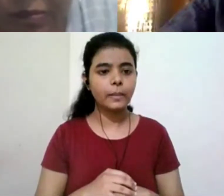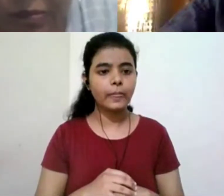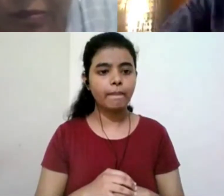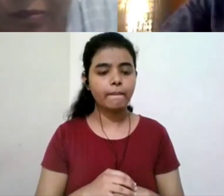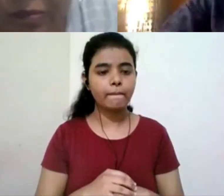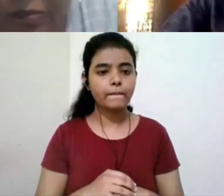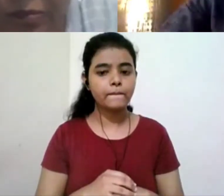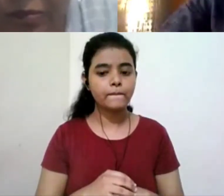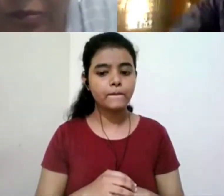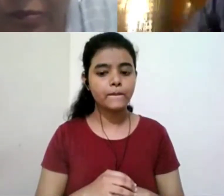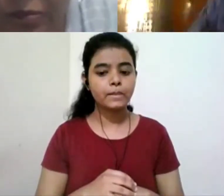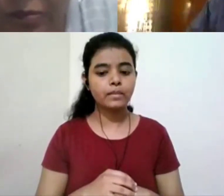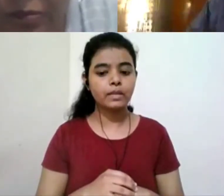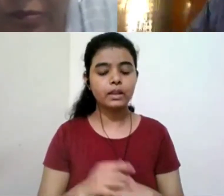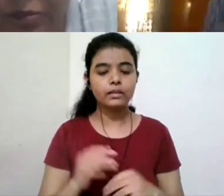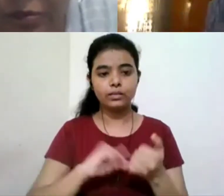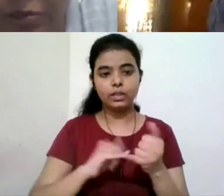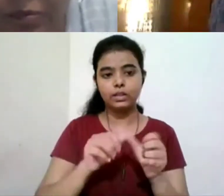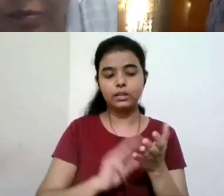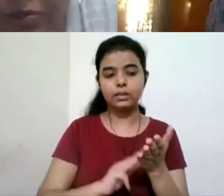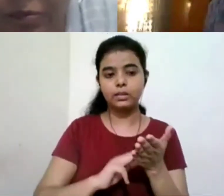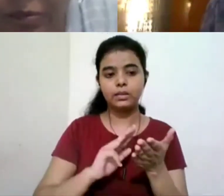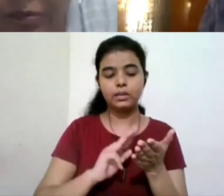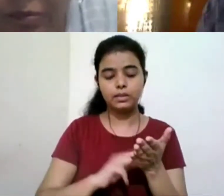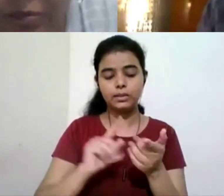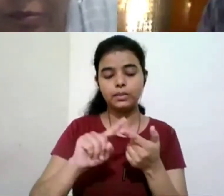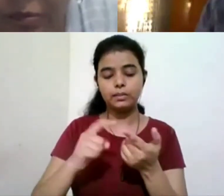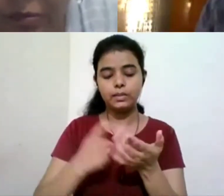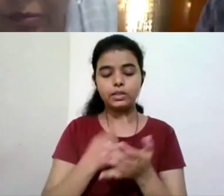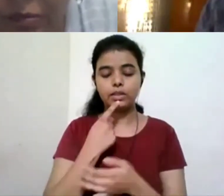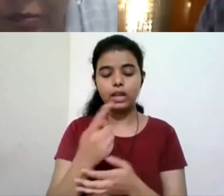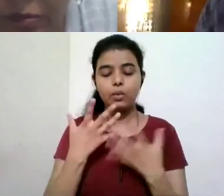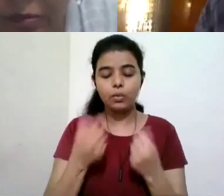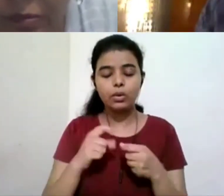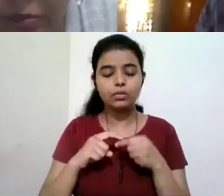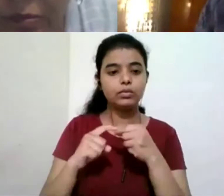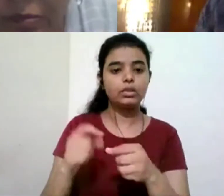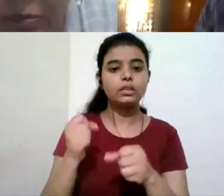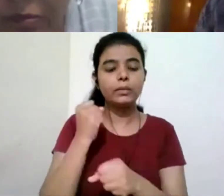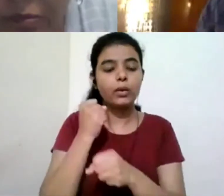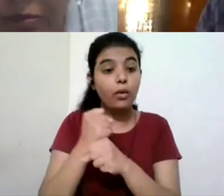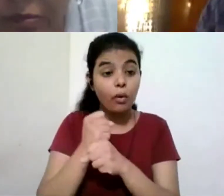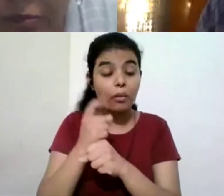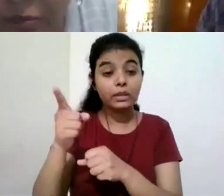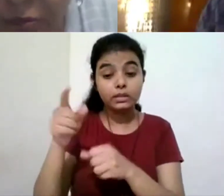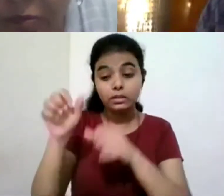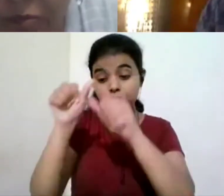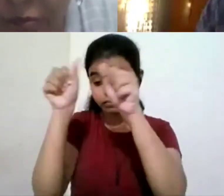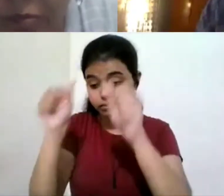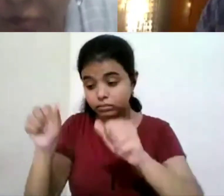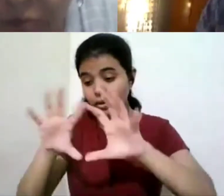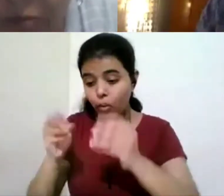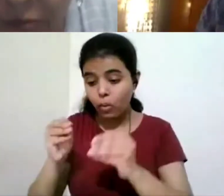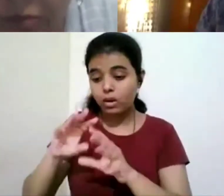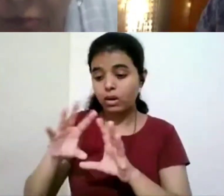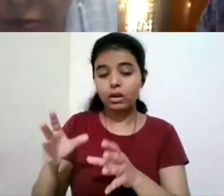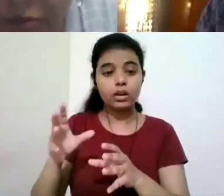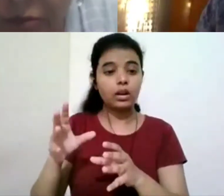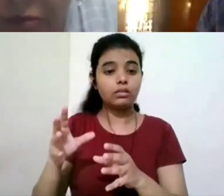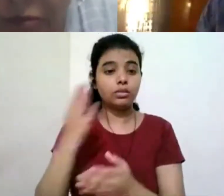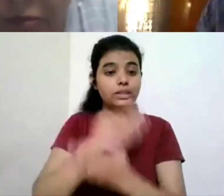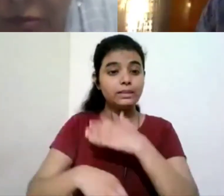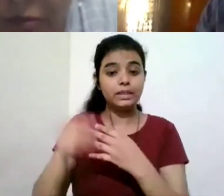I wanted to ask how the way government formulates the whole disability